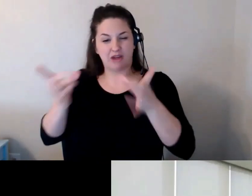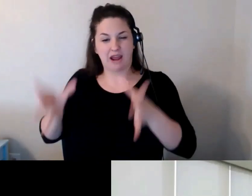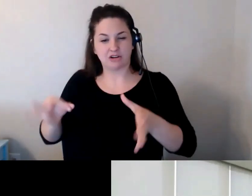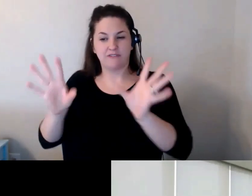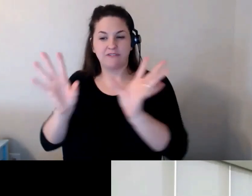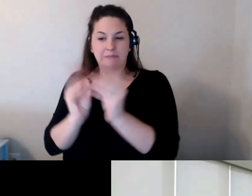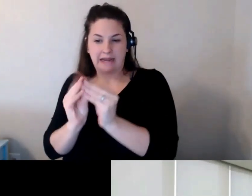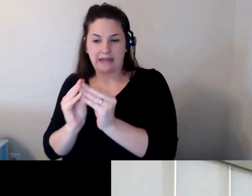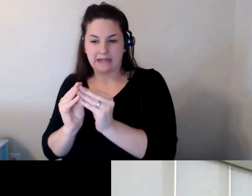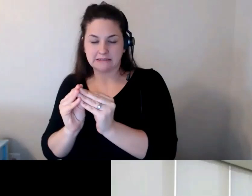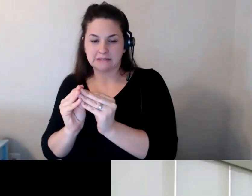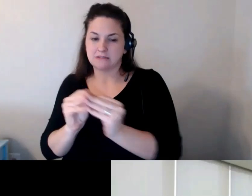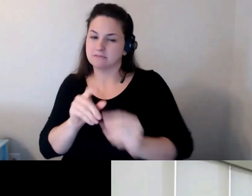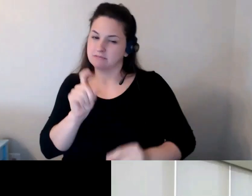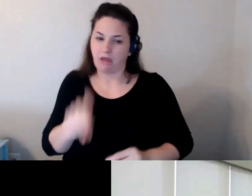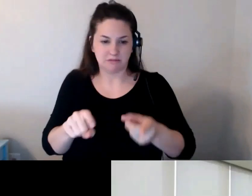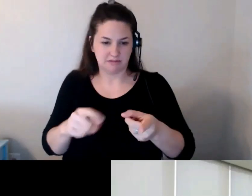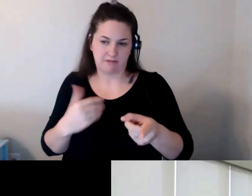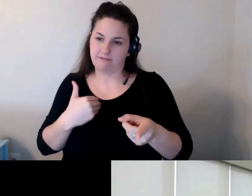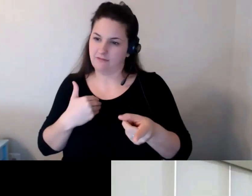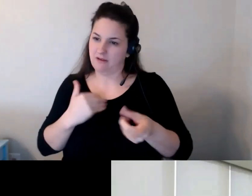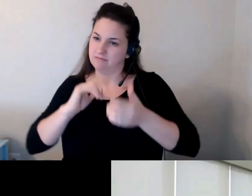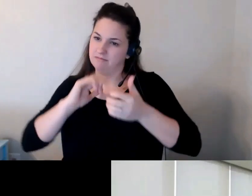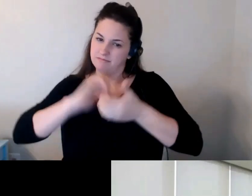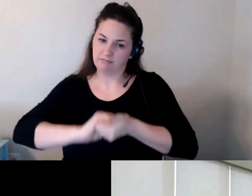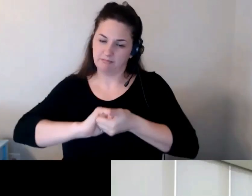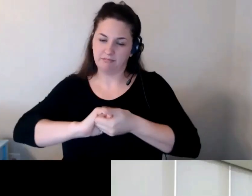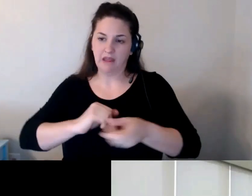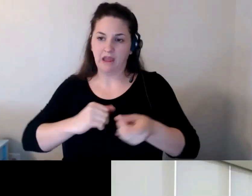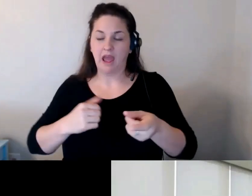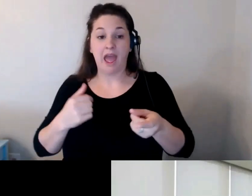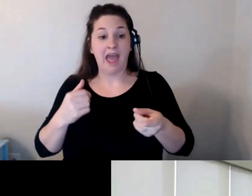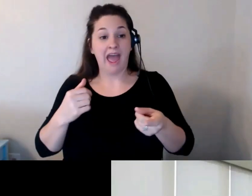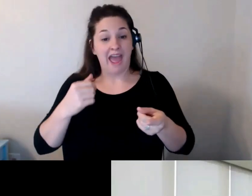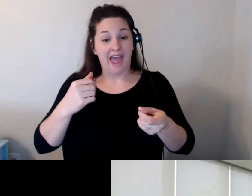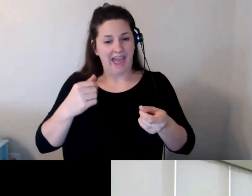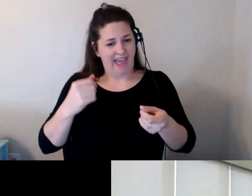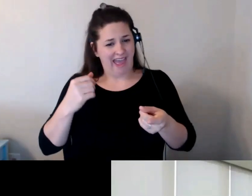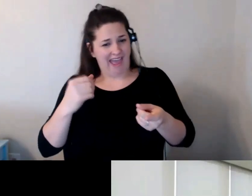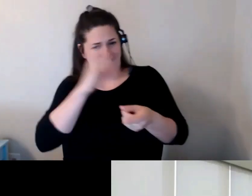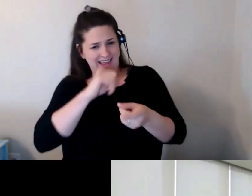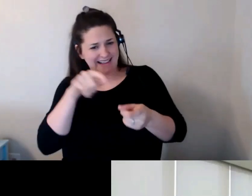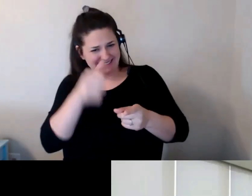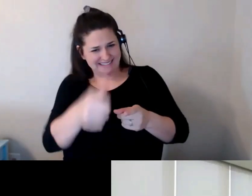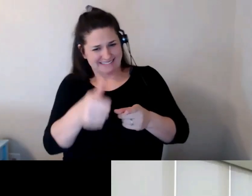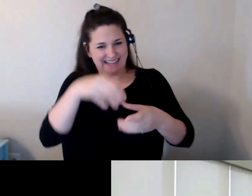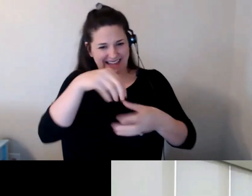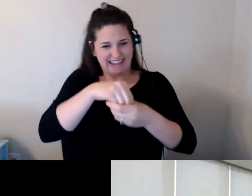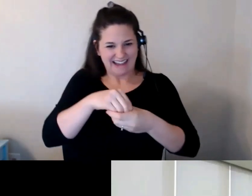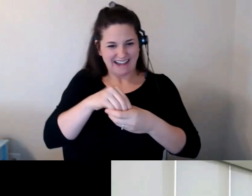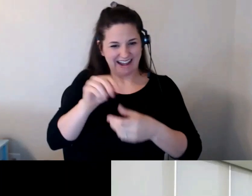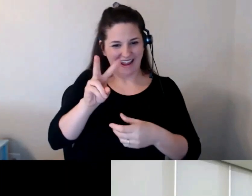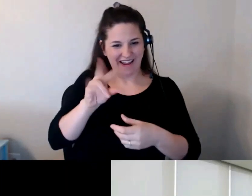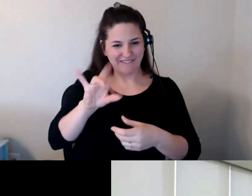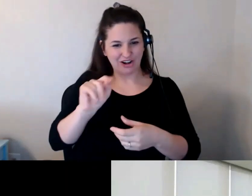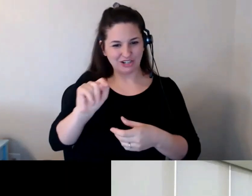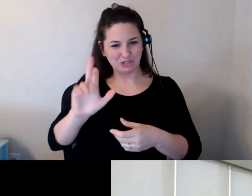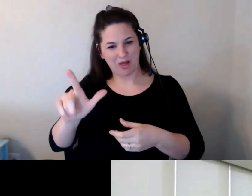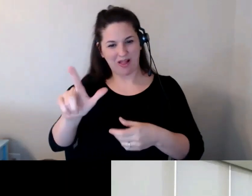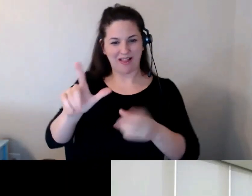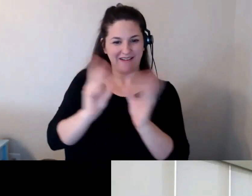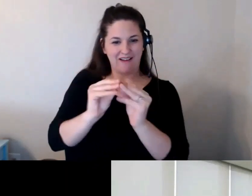and who's in, I suppose, a virtual conference room right now. I'm in